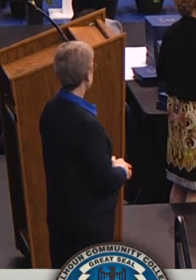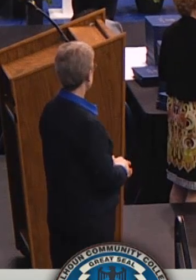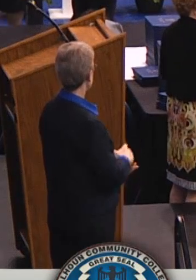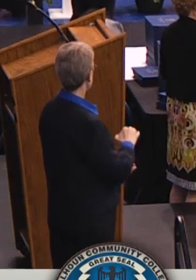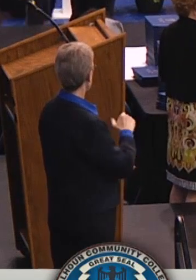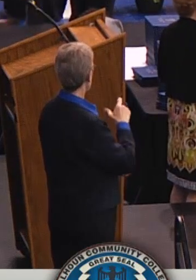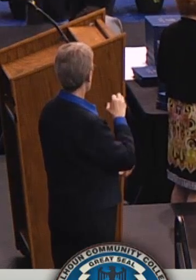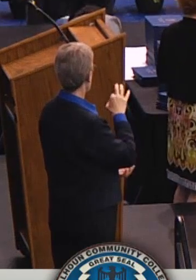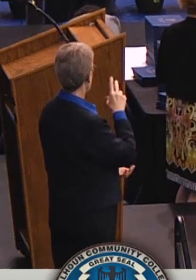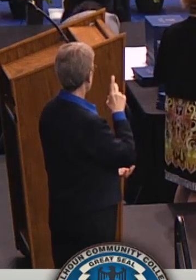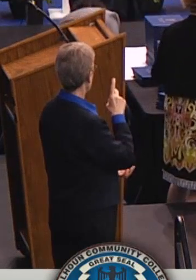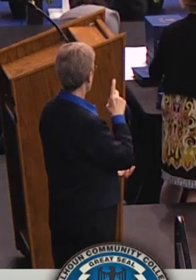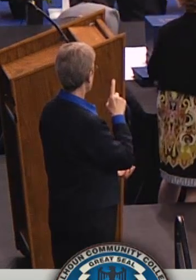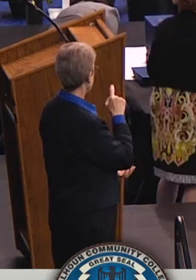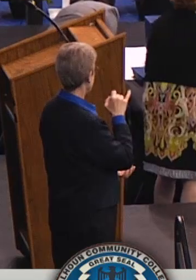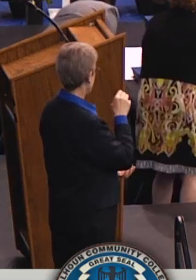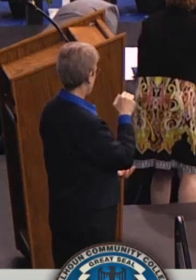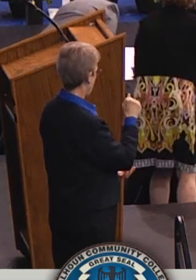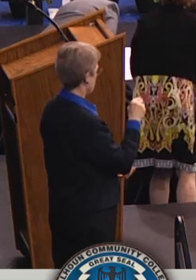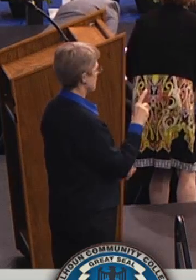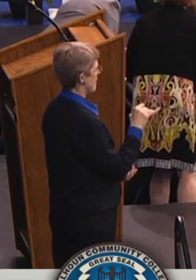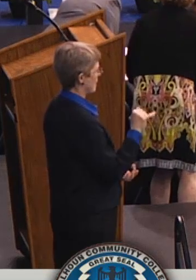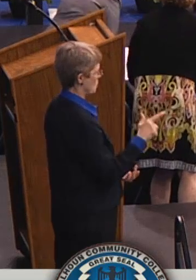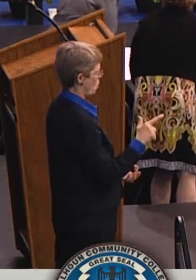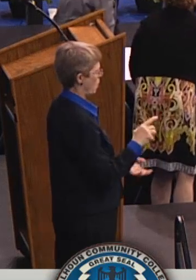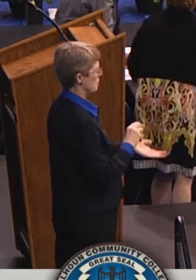Alfredina Daniel, Nursing.